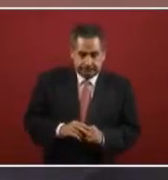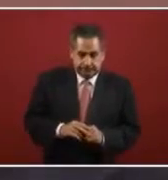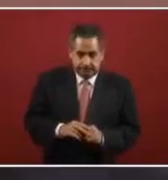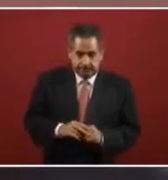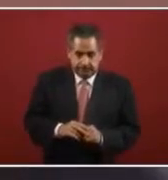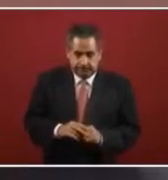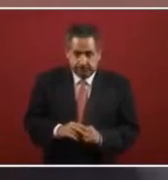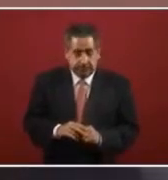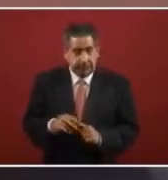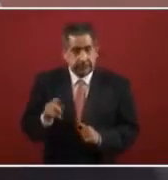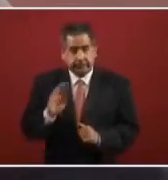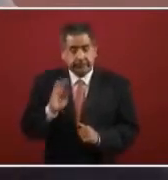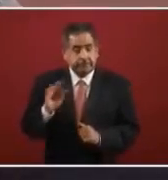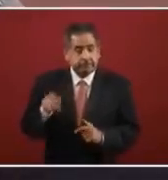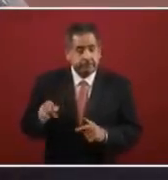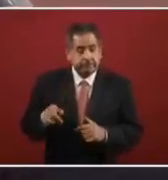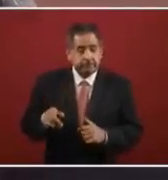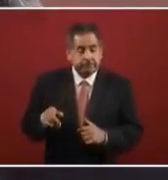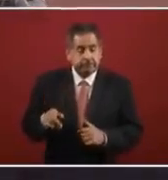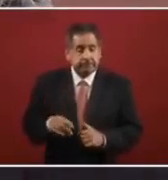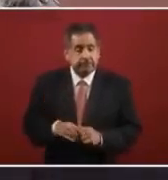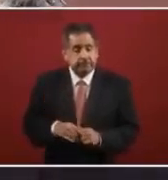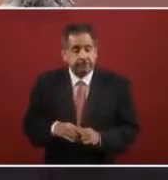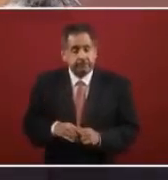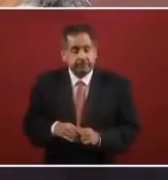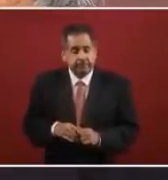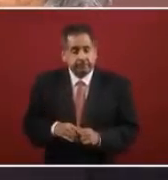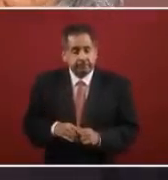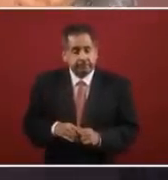jugaban dominó. And they used to play dominoes.